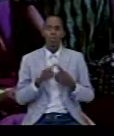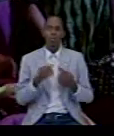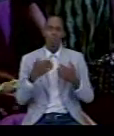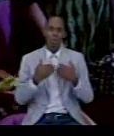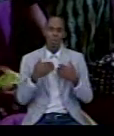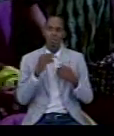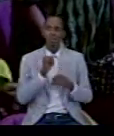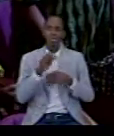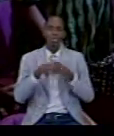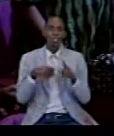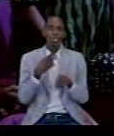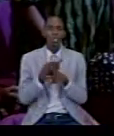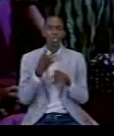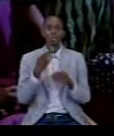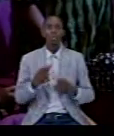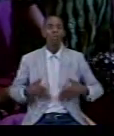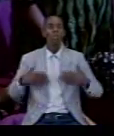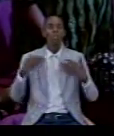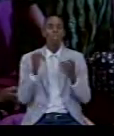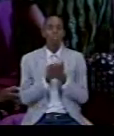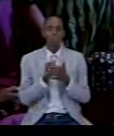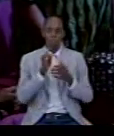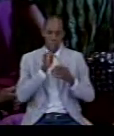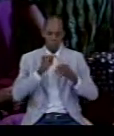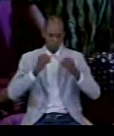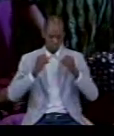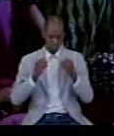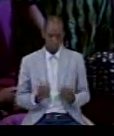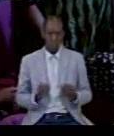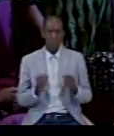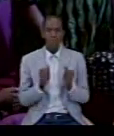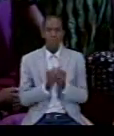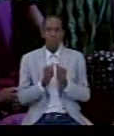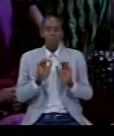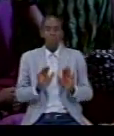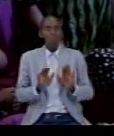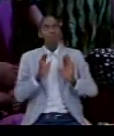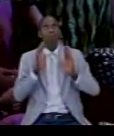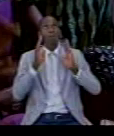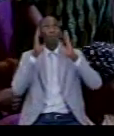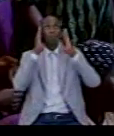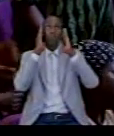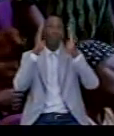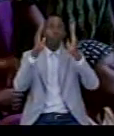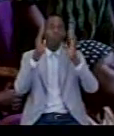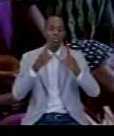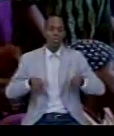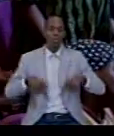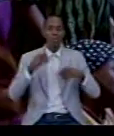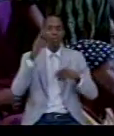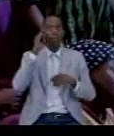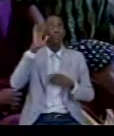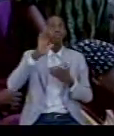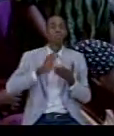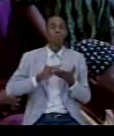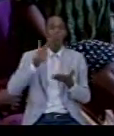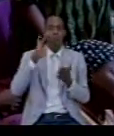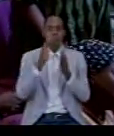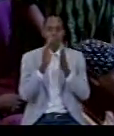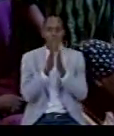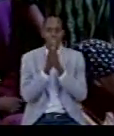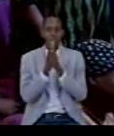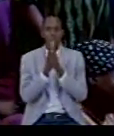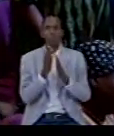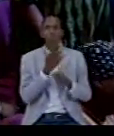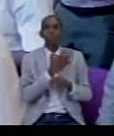of life that is firm, fearless, focused, living for your glory. Tell him, and